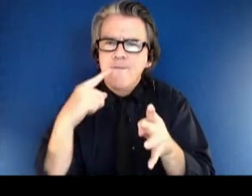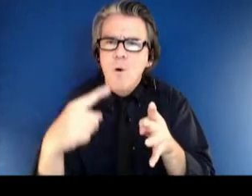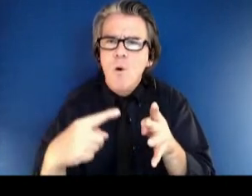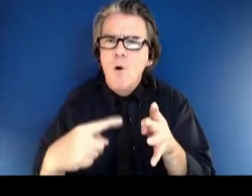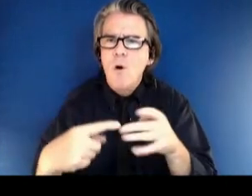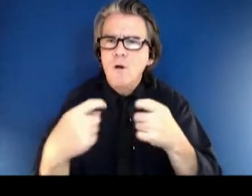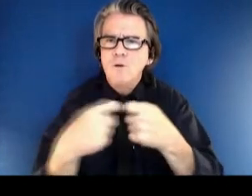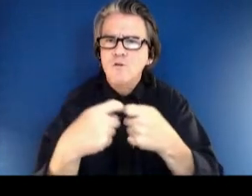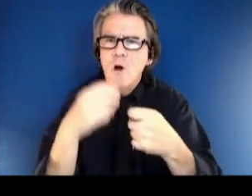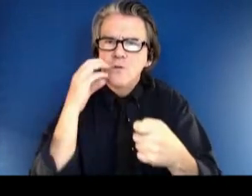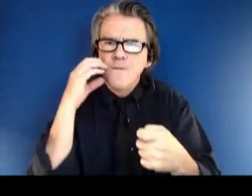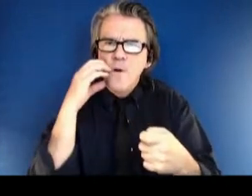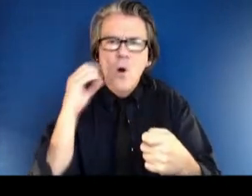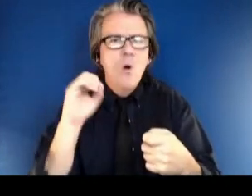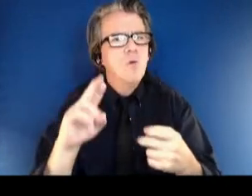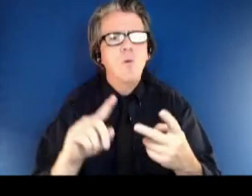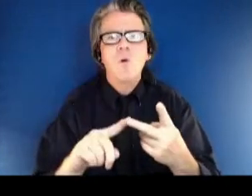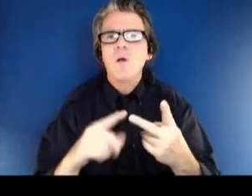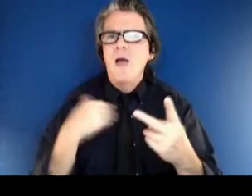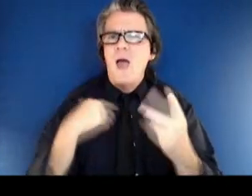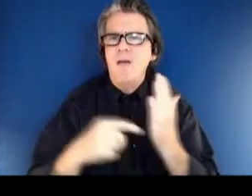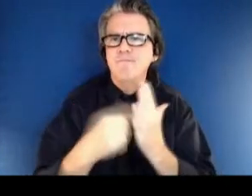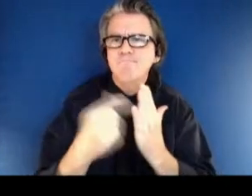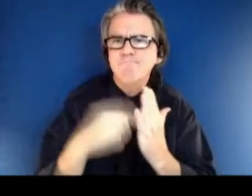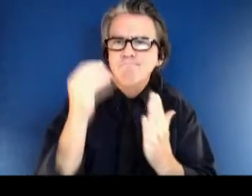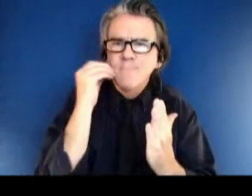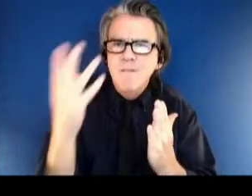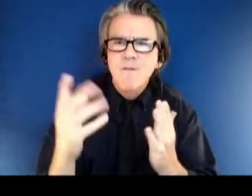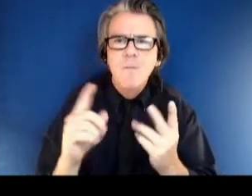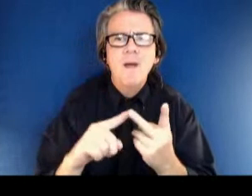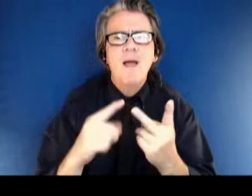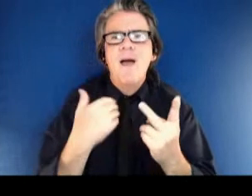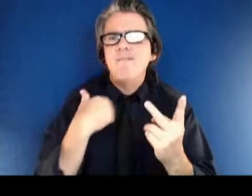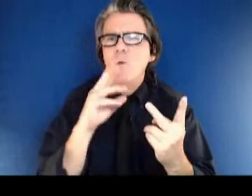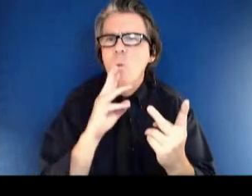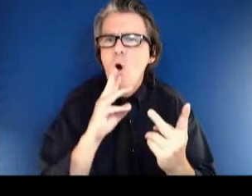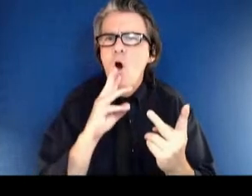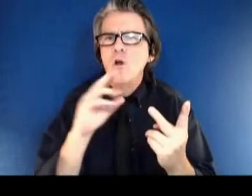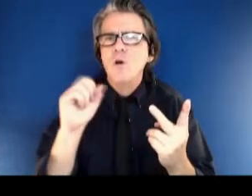kind of the hardship on our customers. Indoor centers also offer air